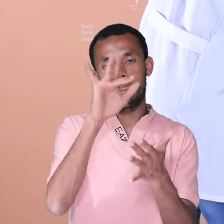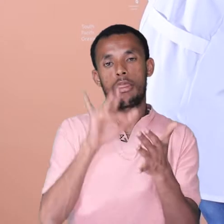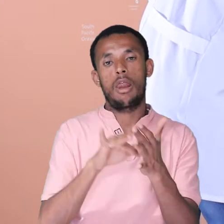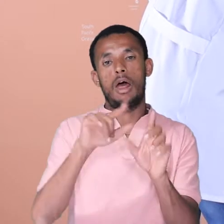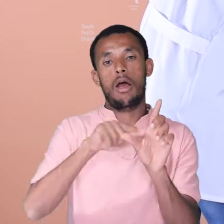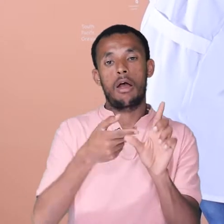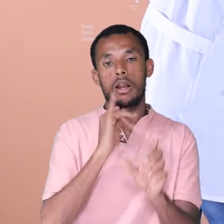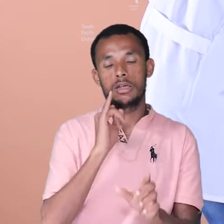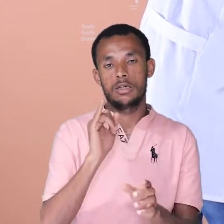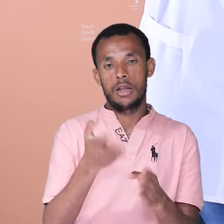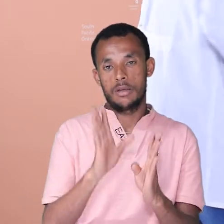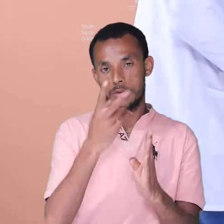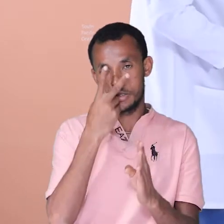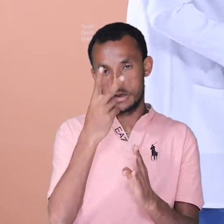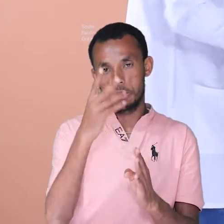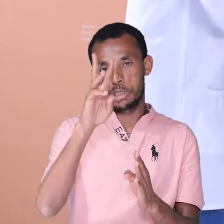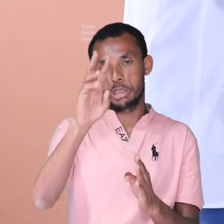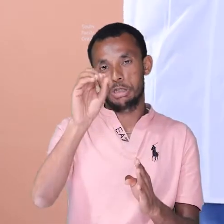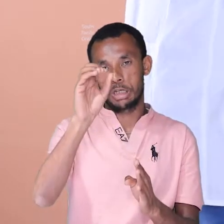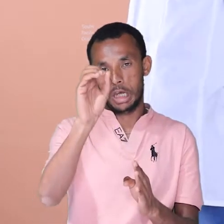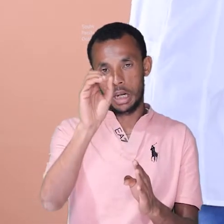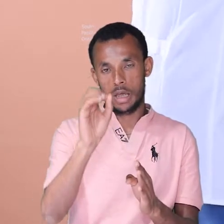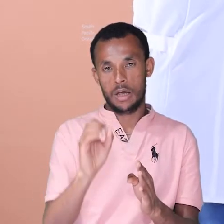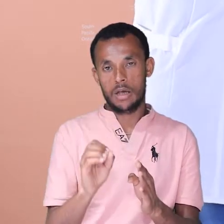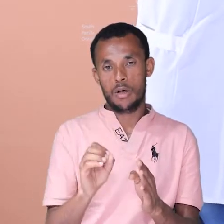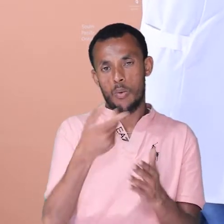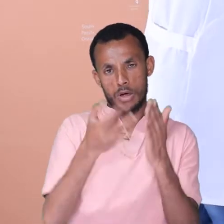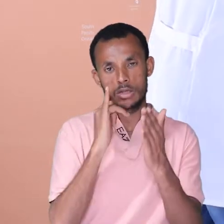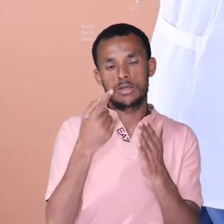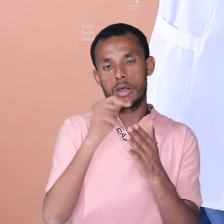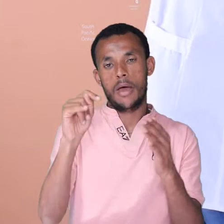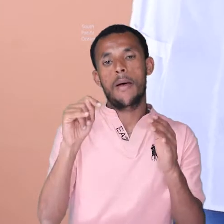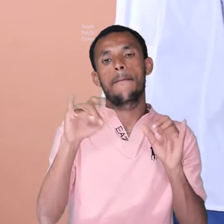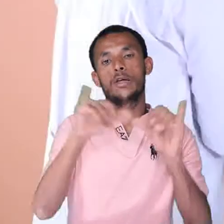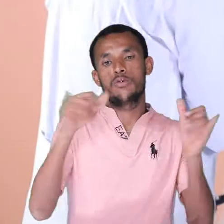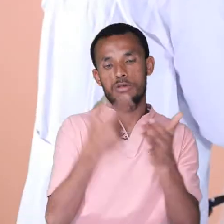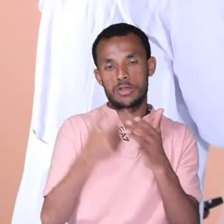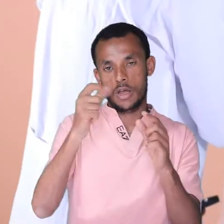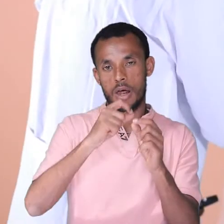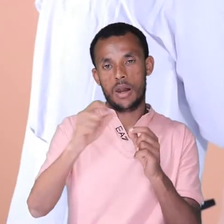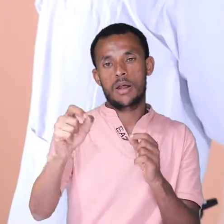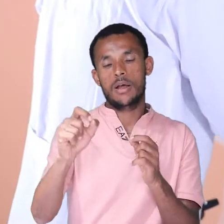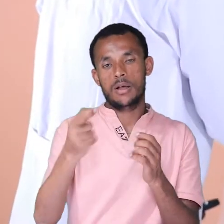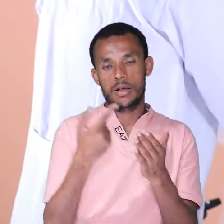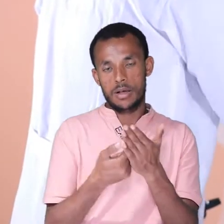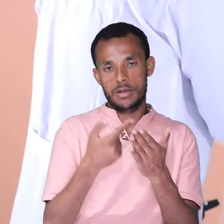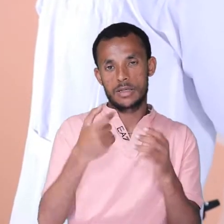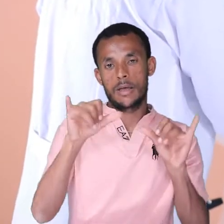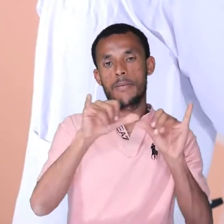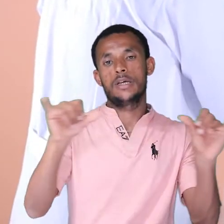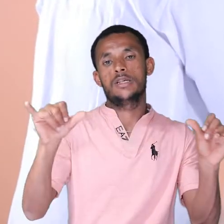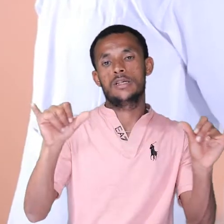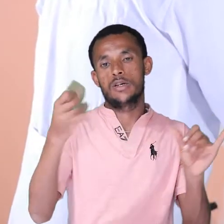me say this one is 60 degree. Therefore, what is the measures of this arc? Therefore, the measure